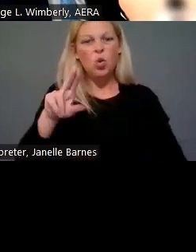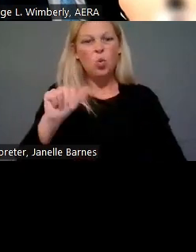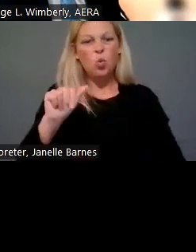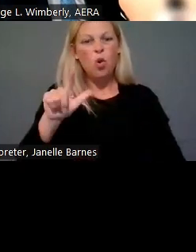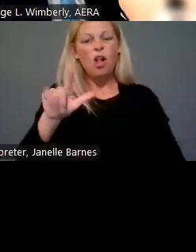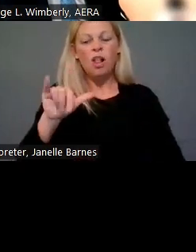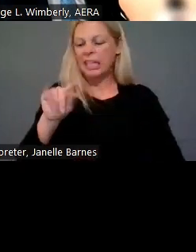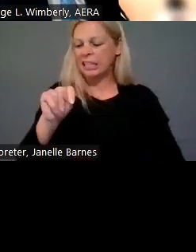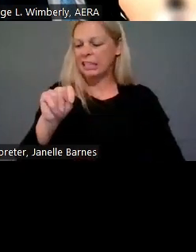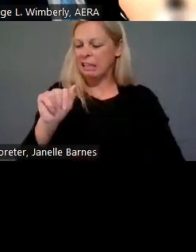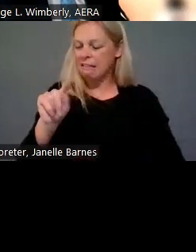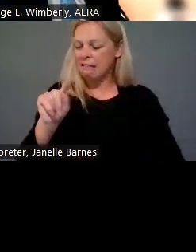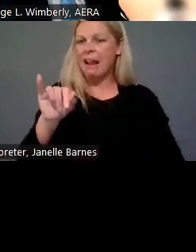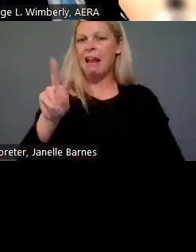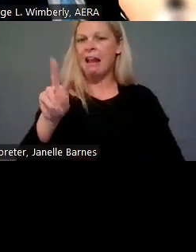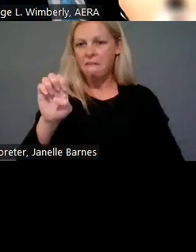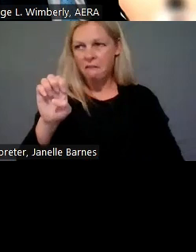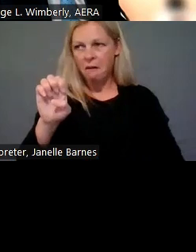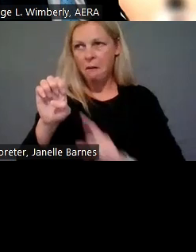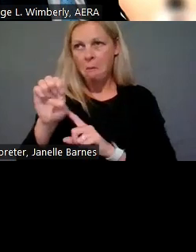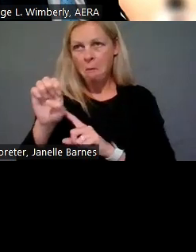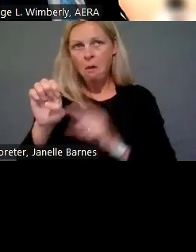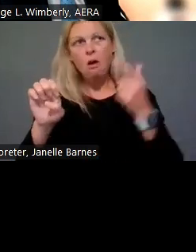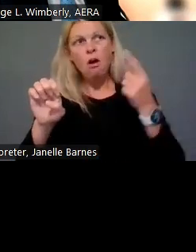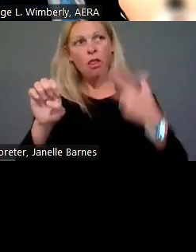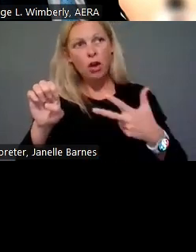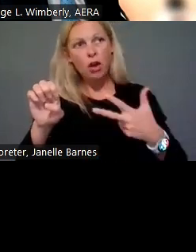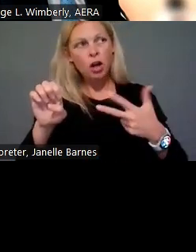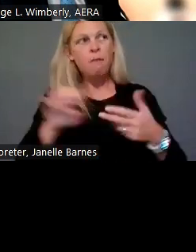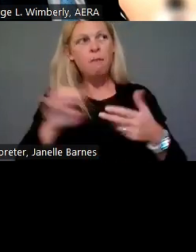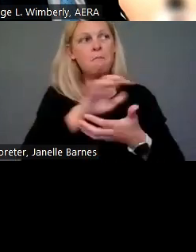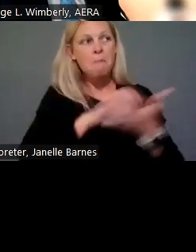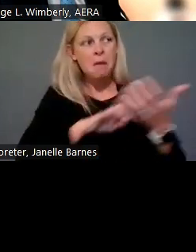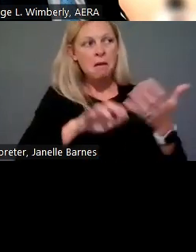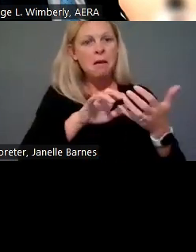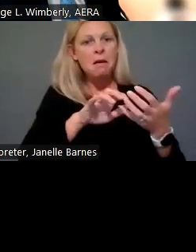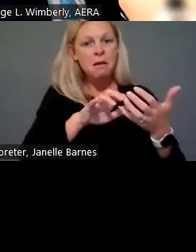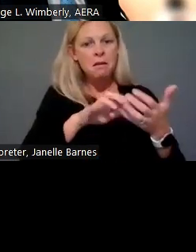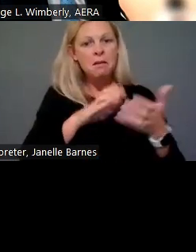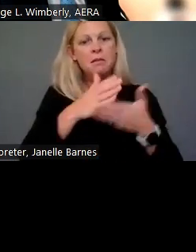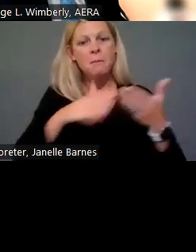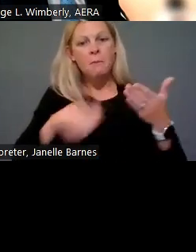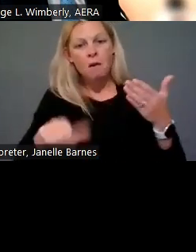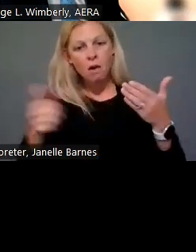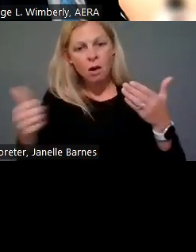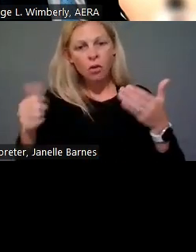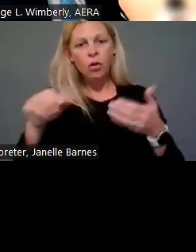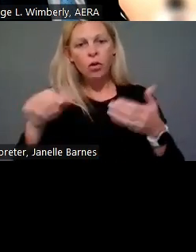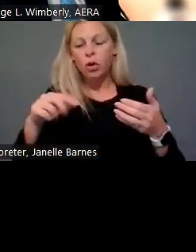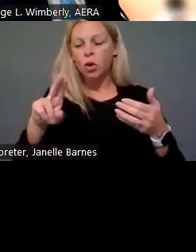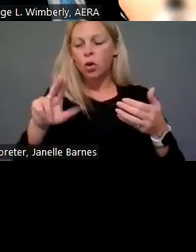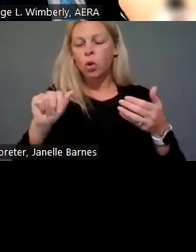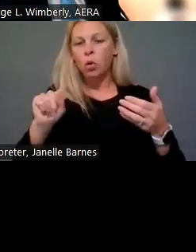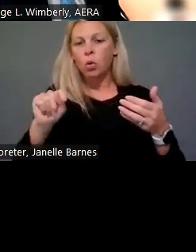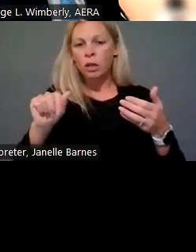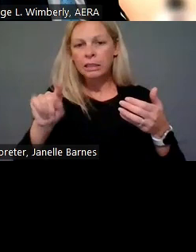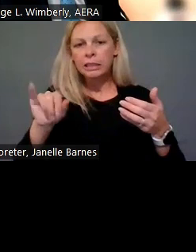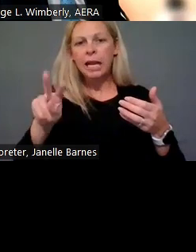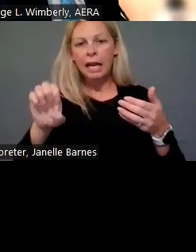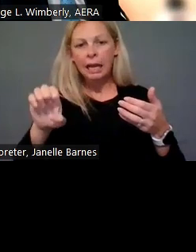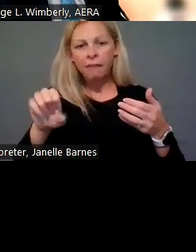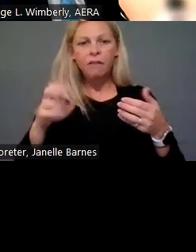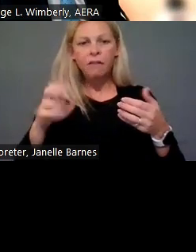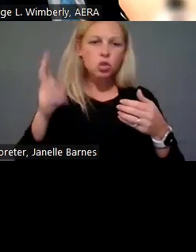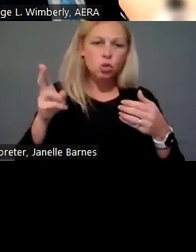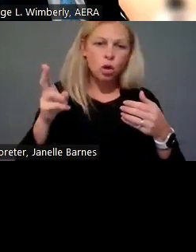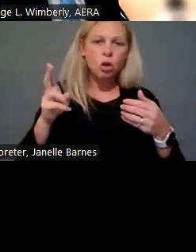great. Then another third using mixed methods, and yet still a few others in quantitative, historical, archival, and other methods.